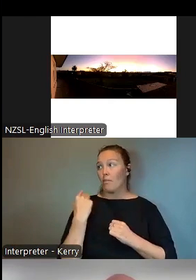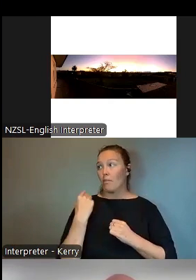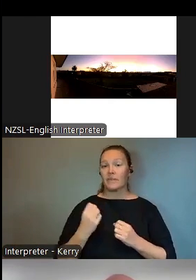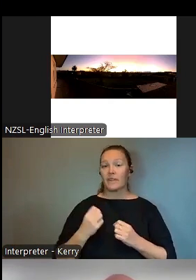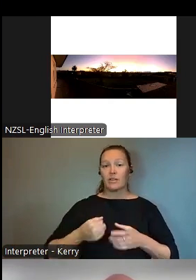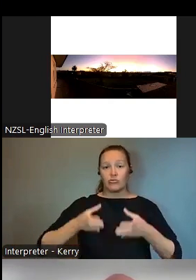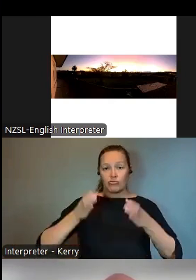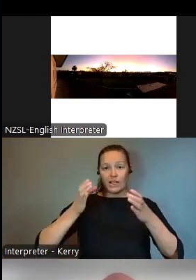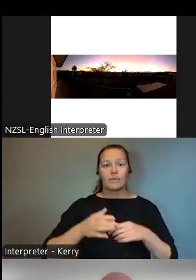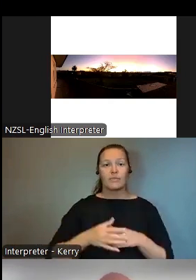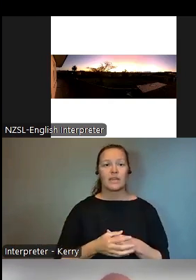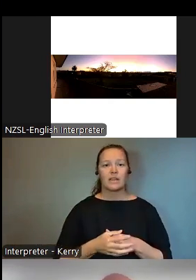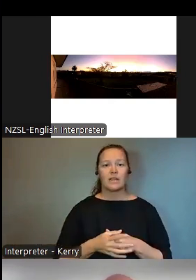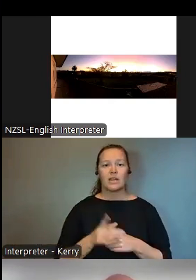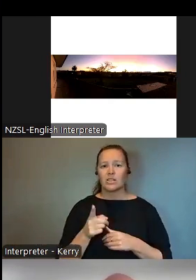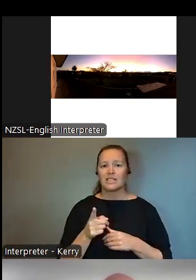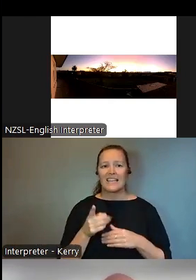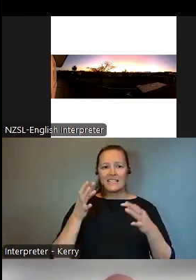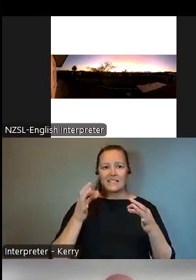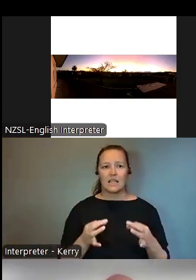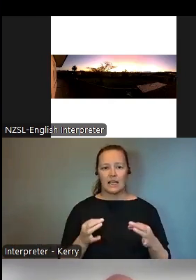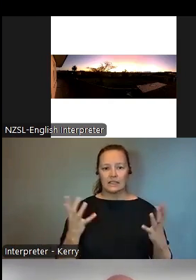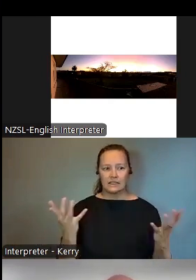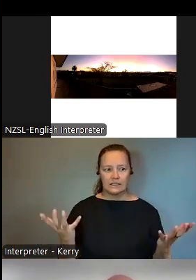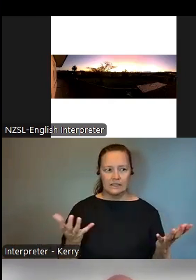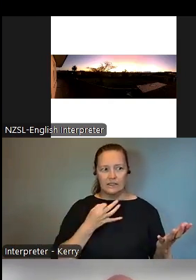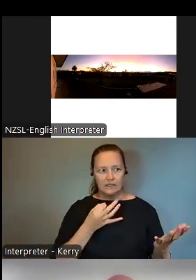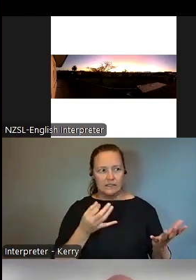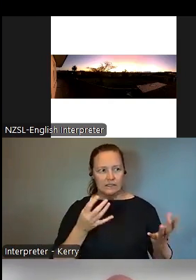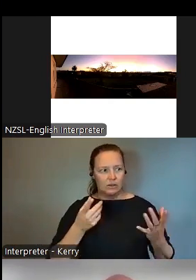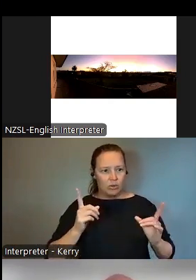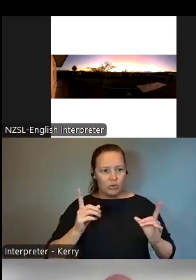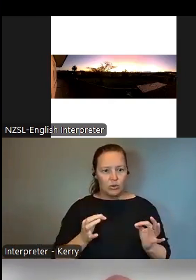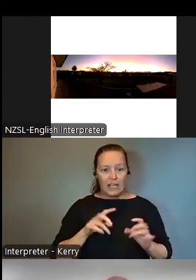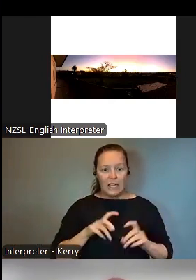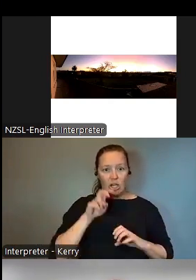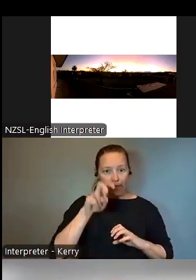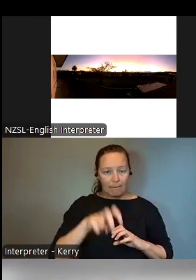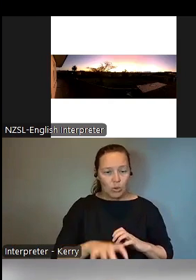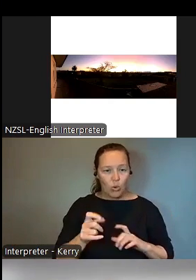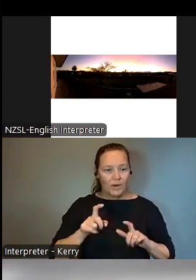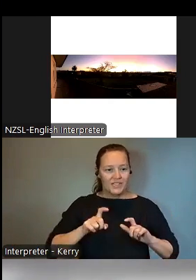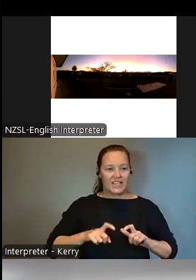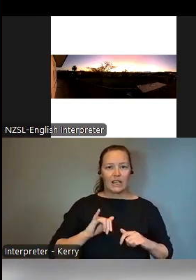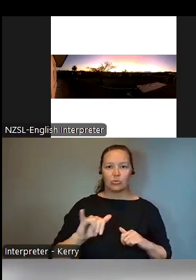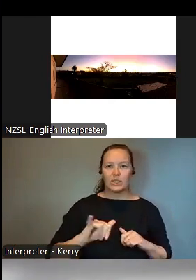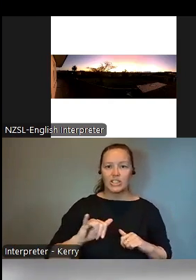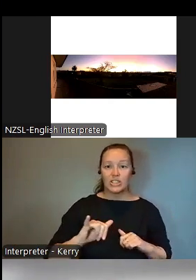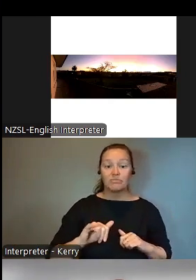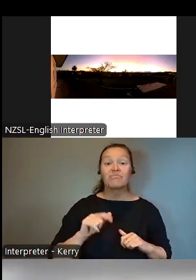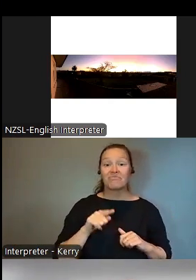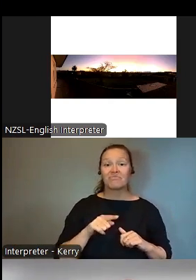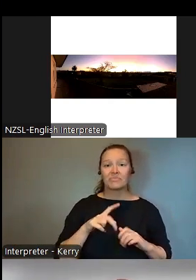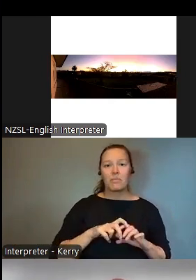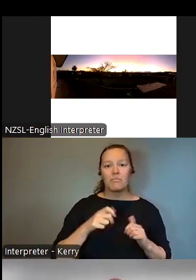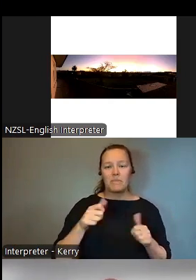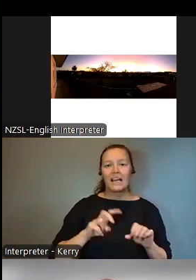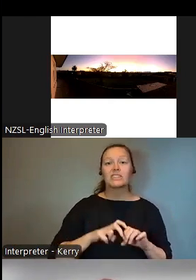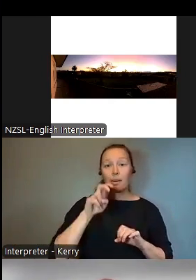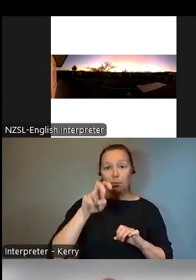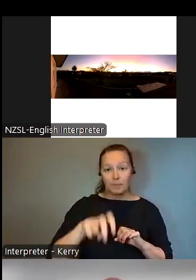had a really challenging decision to jump into the water or stay on the oil rig. And he jumped and